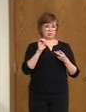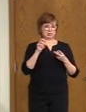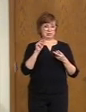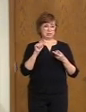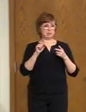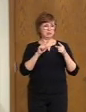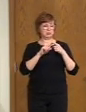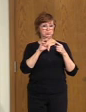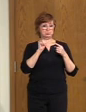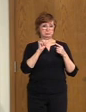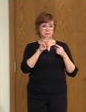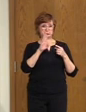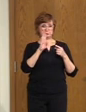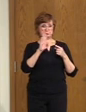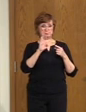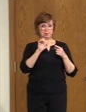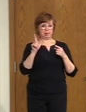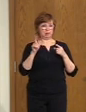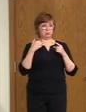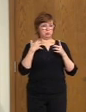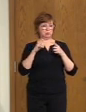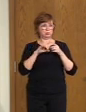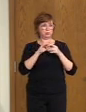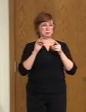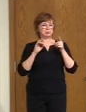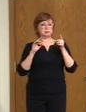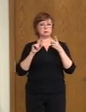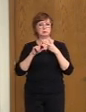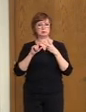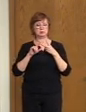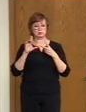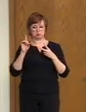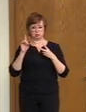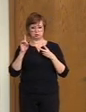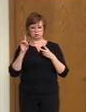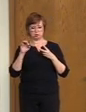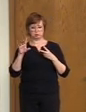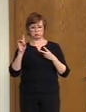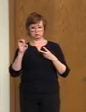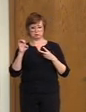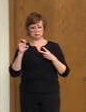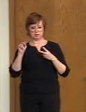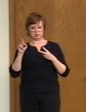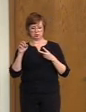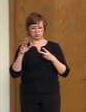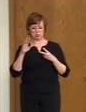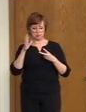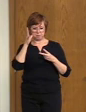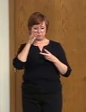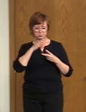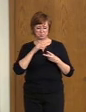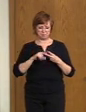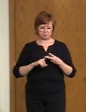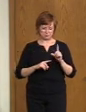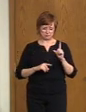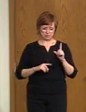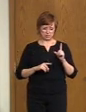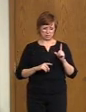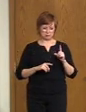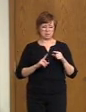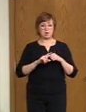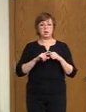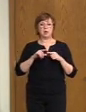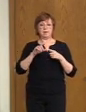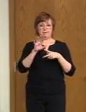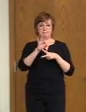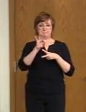any further comments. Yes, as Dr. Shahab explained, the Pfizer product is quite complex